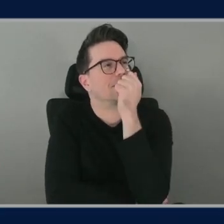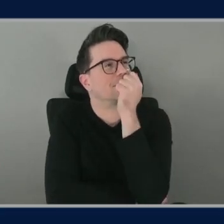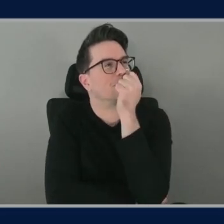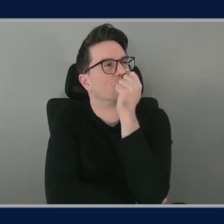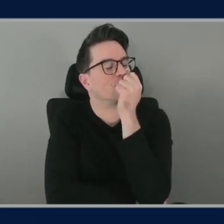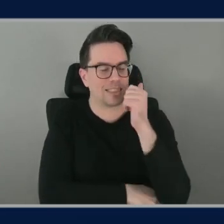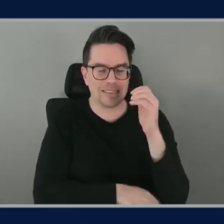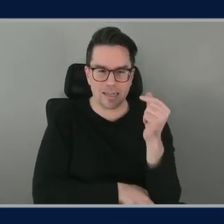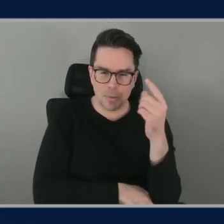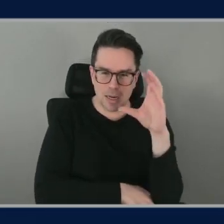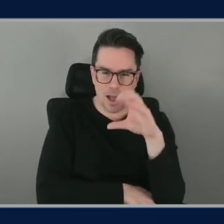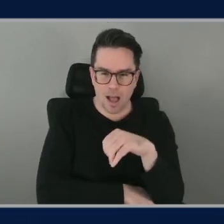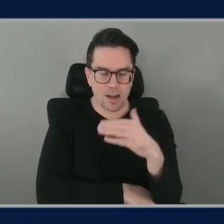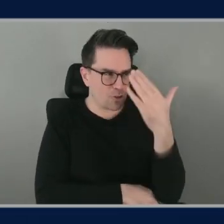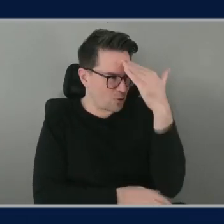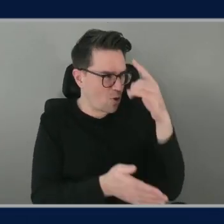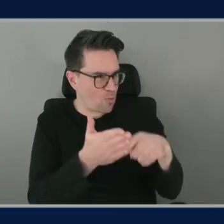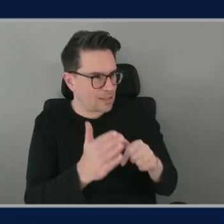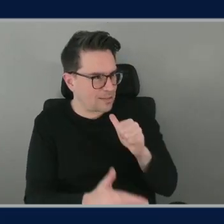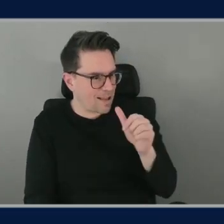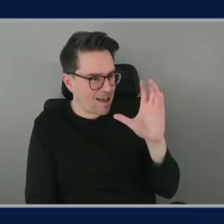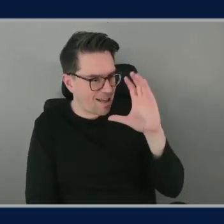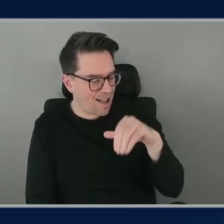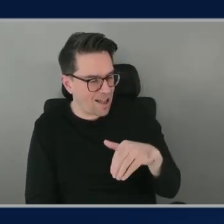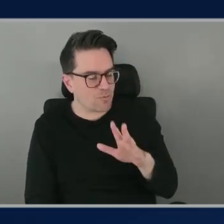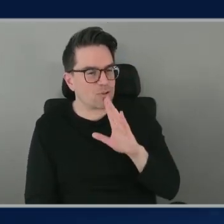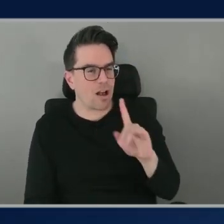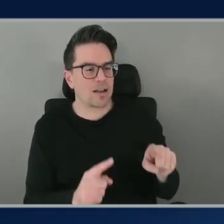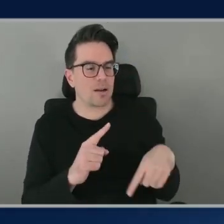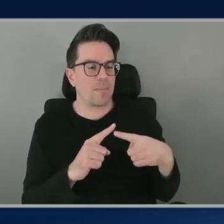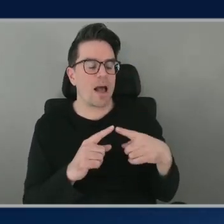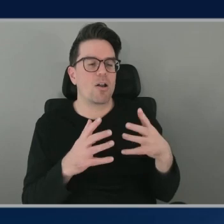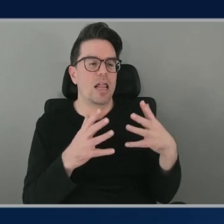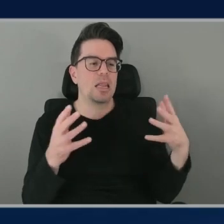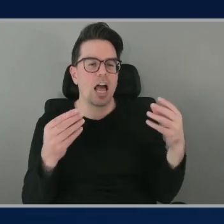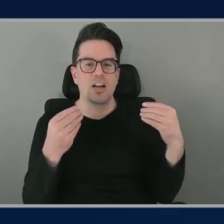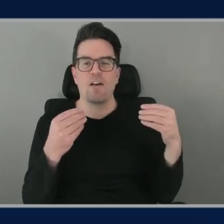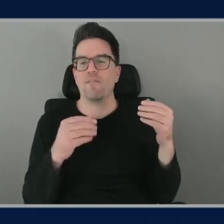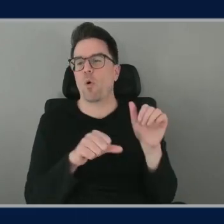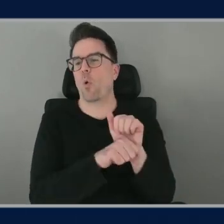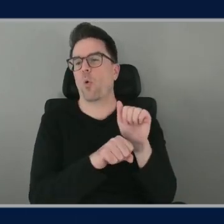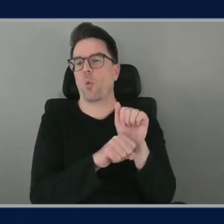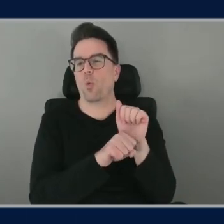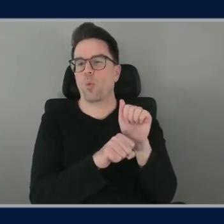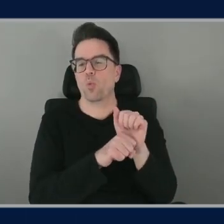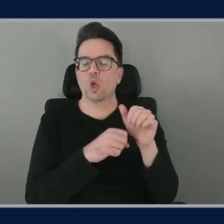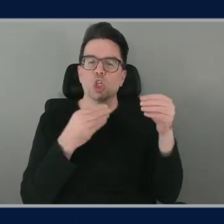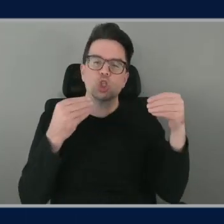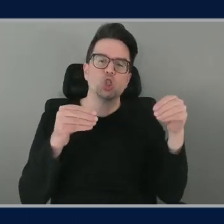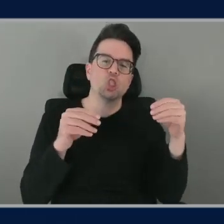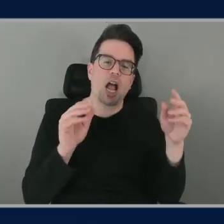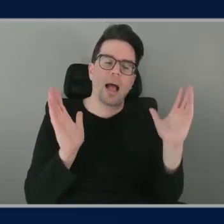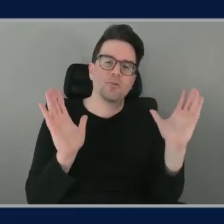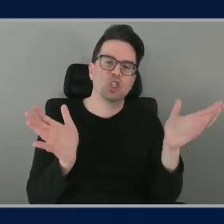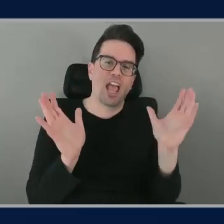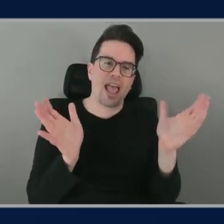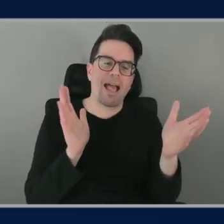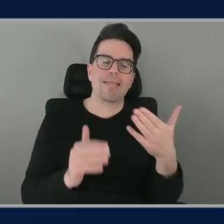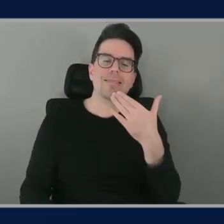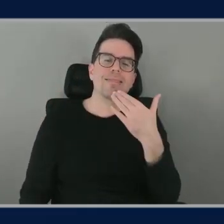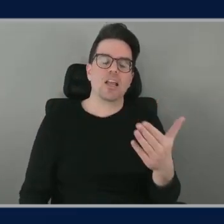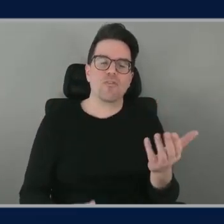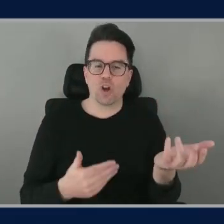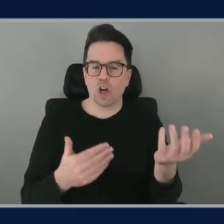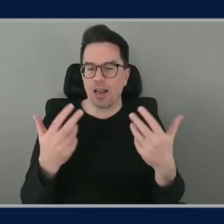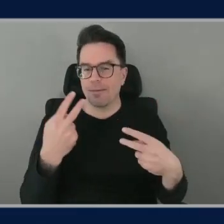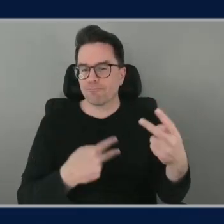You know what is not odd? Yeah. We've been talking a lot about shop. We had great interactions with chat. Chat, thank you so much for hanging out with us all